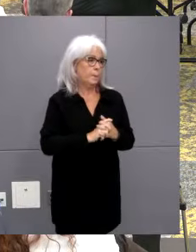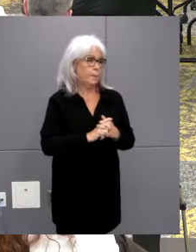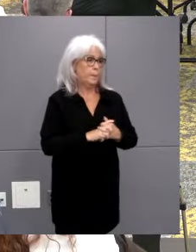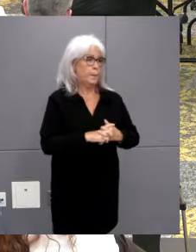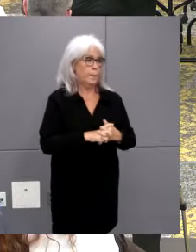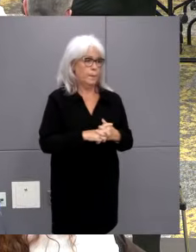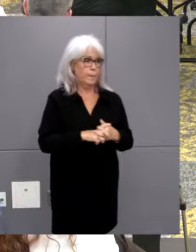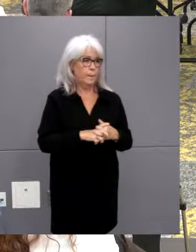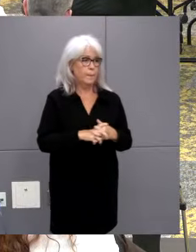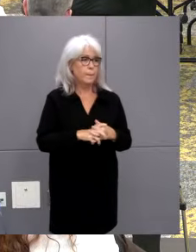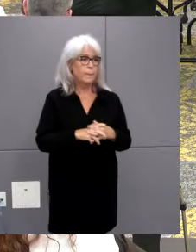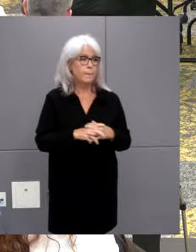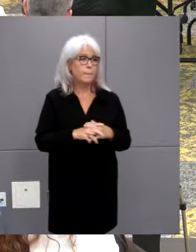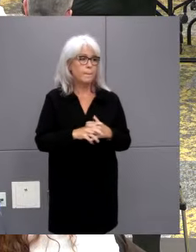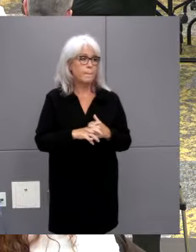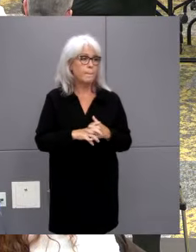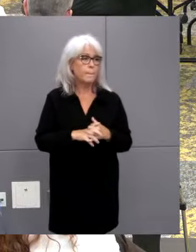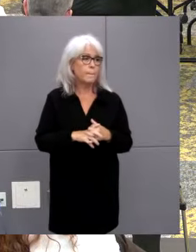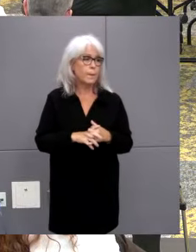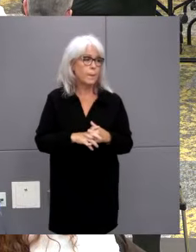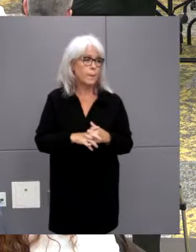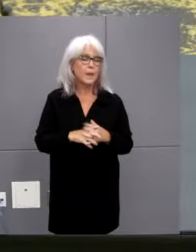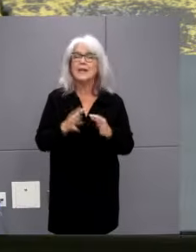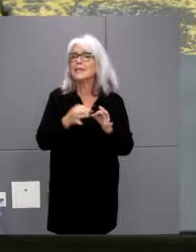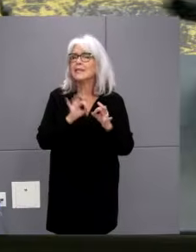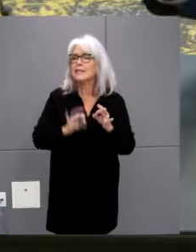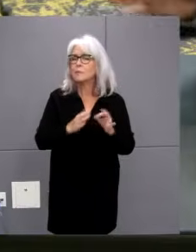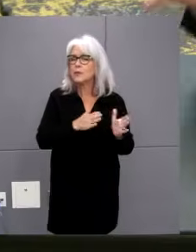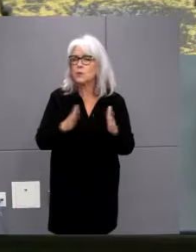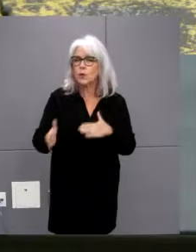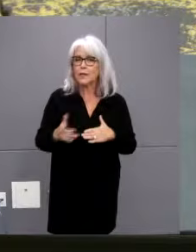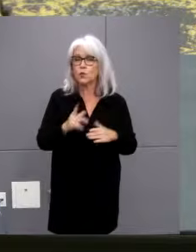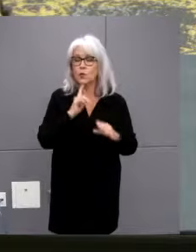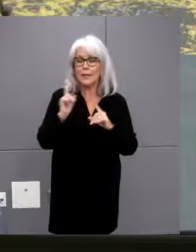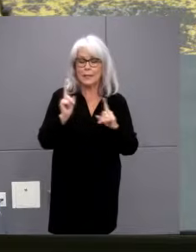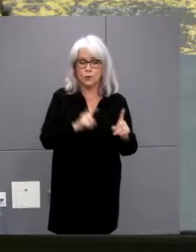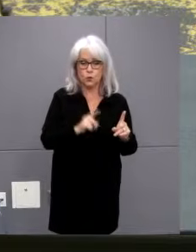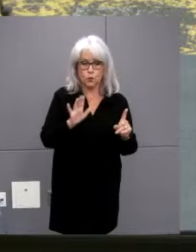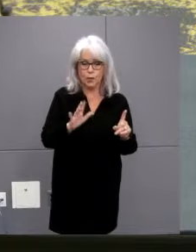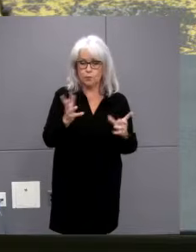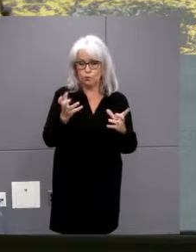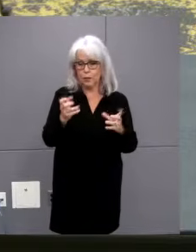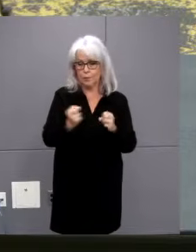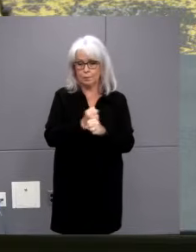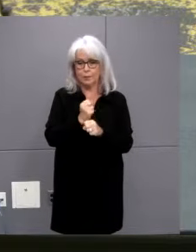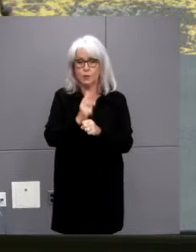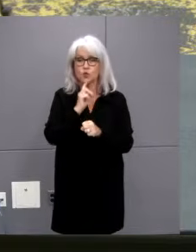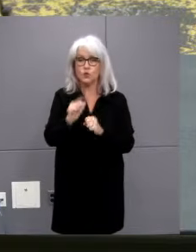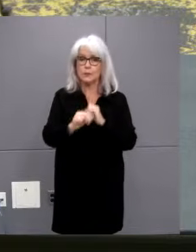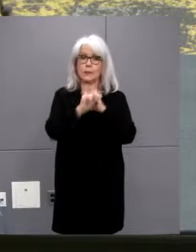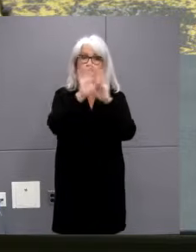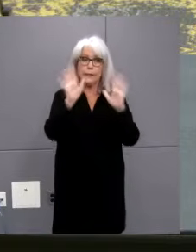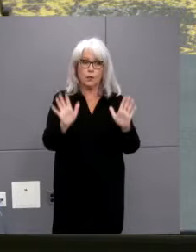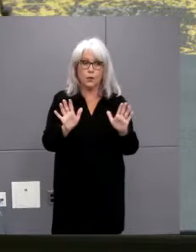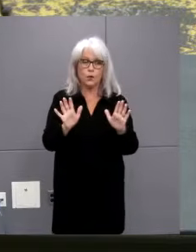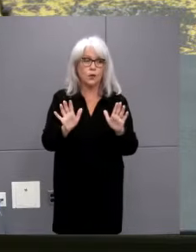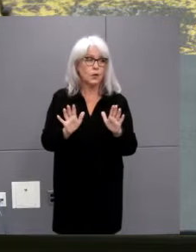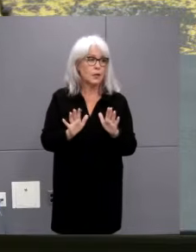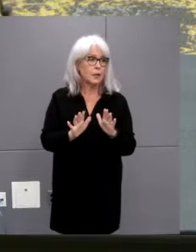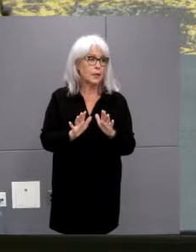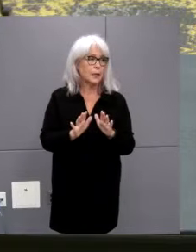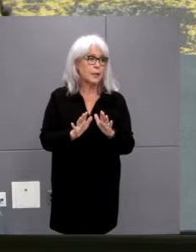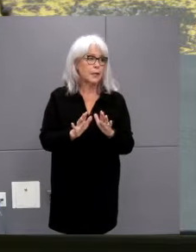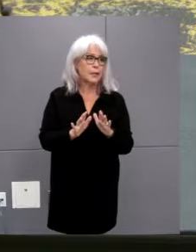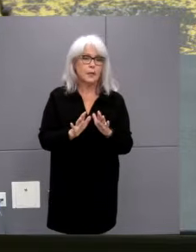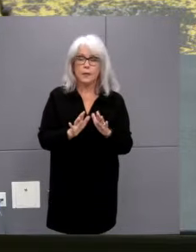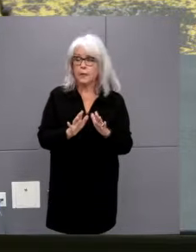So, Dr. Daly, I guess the simplest way I can answer, and maybe I wasn't very clear when we were going through the security assessment, is about active